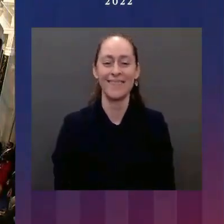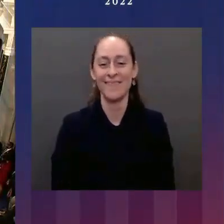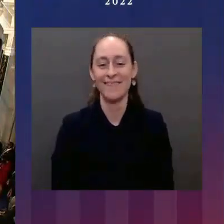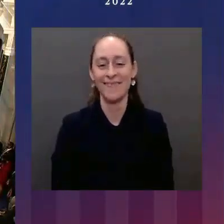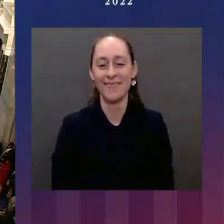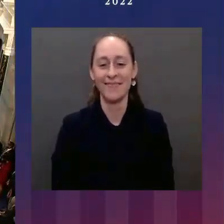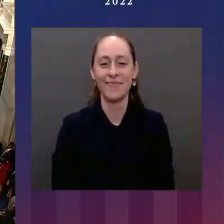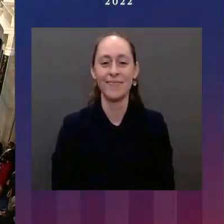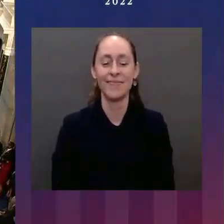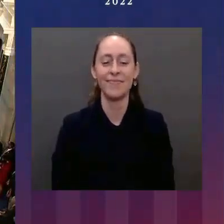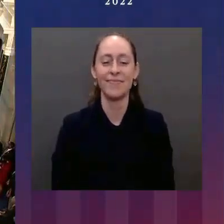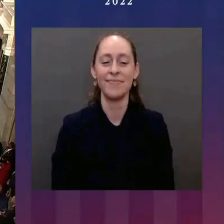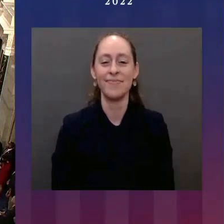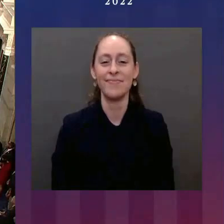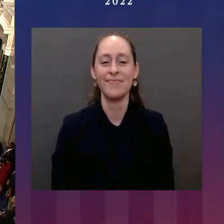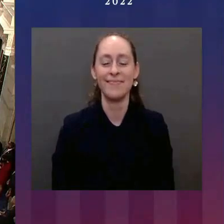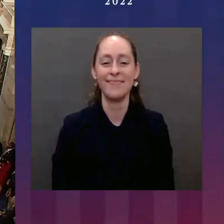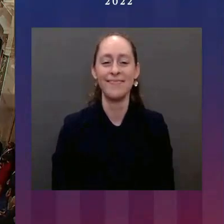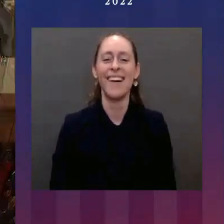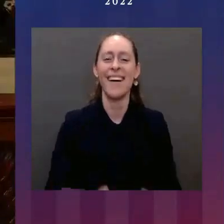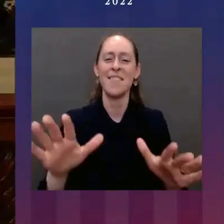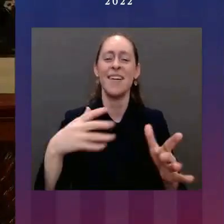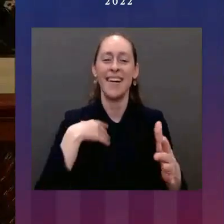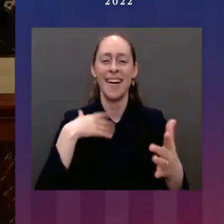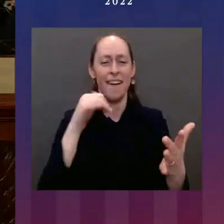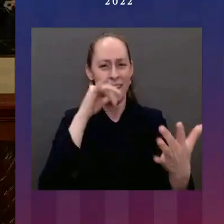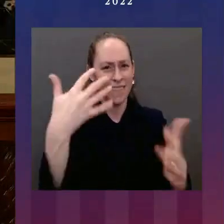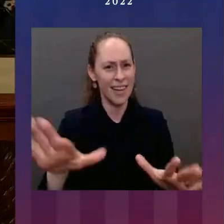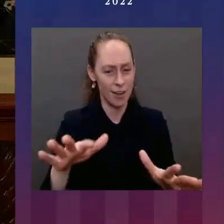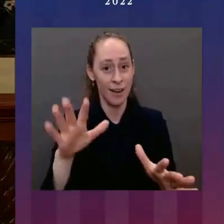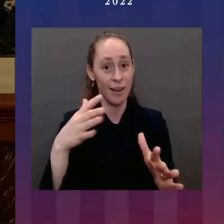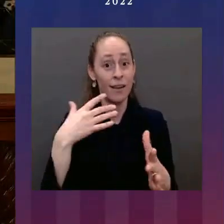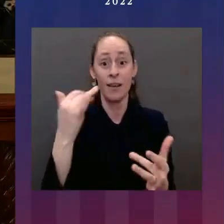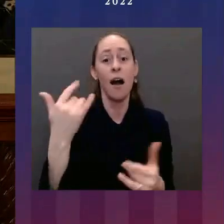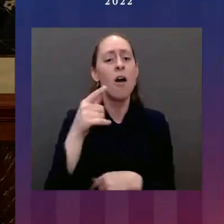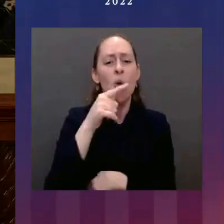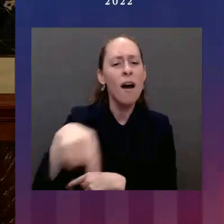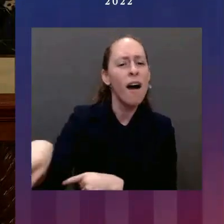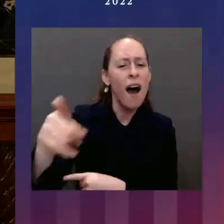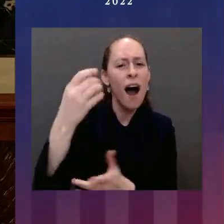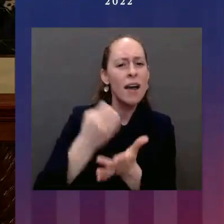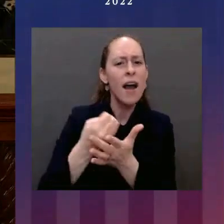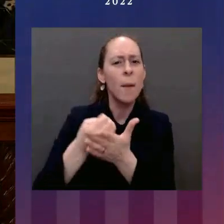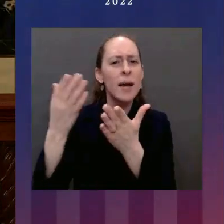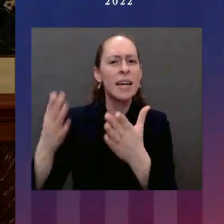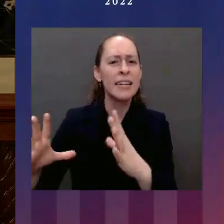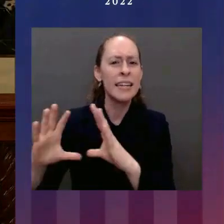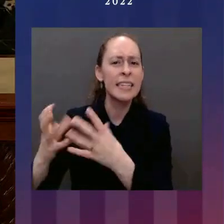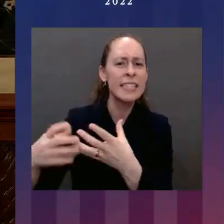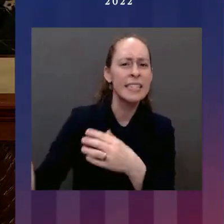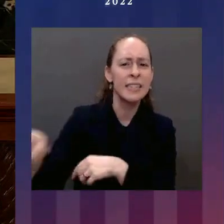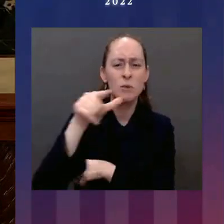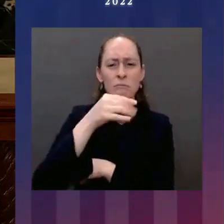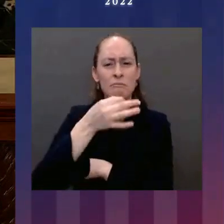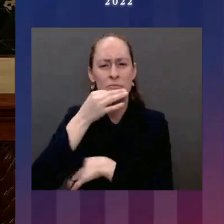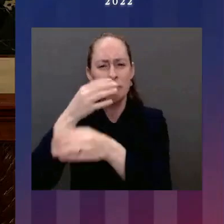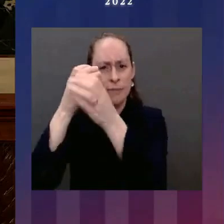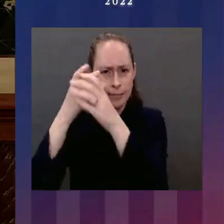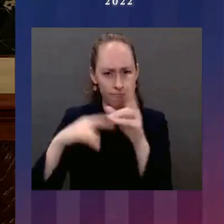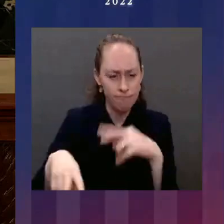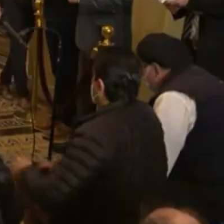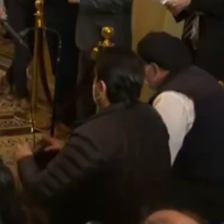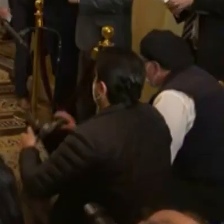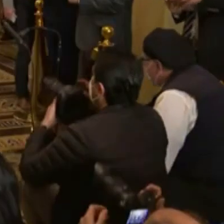call this increasing the productive capacity of our economy. I call it building a better